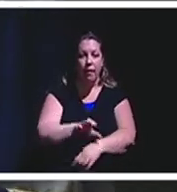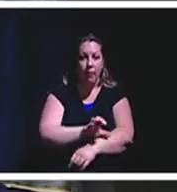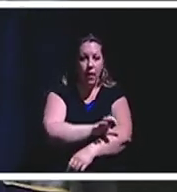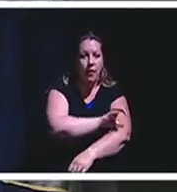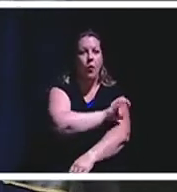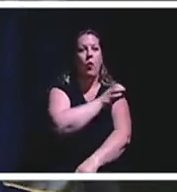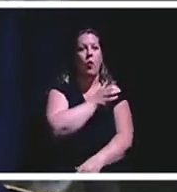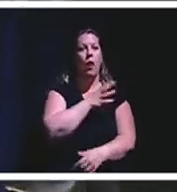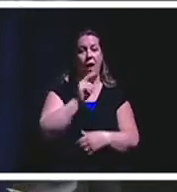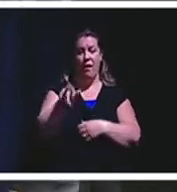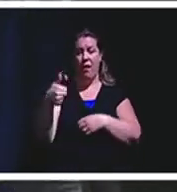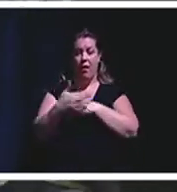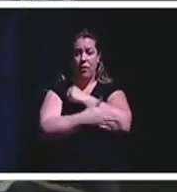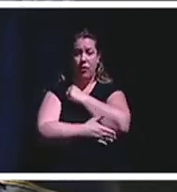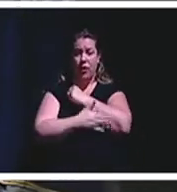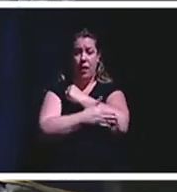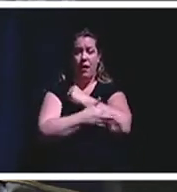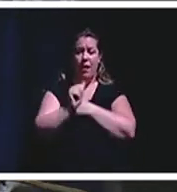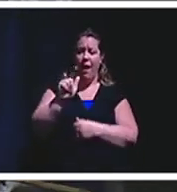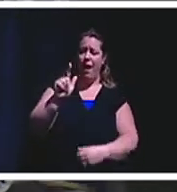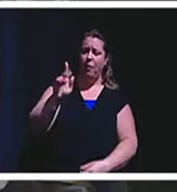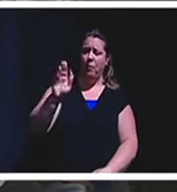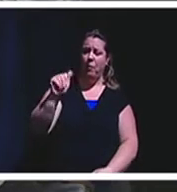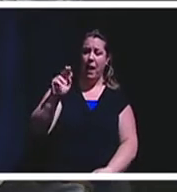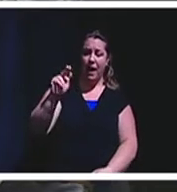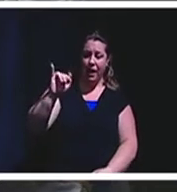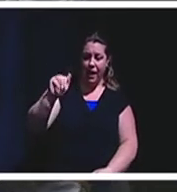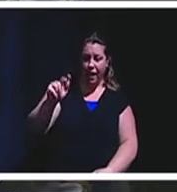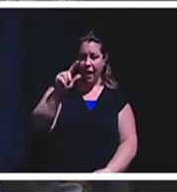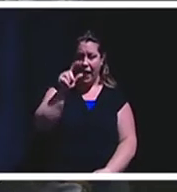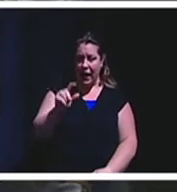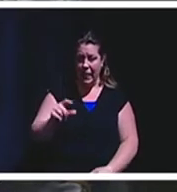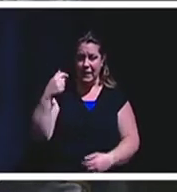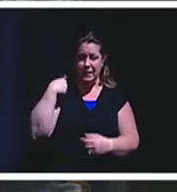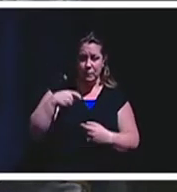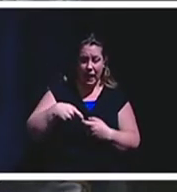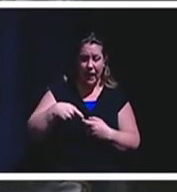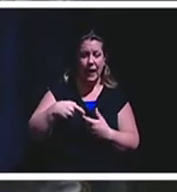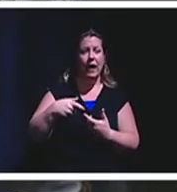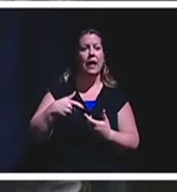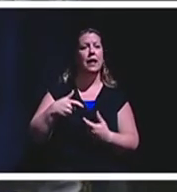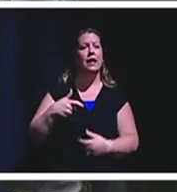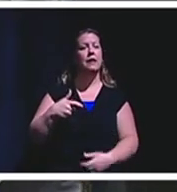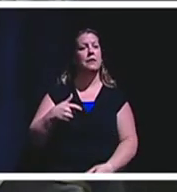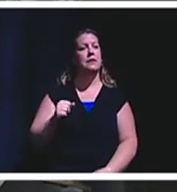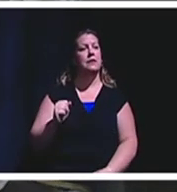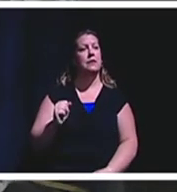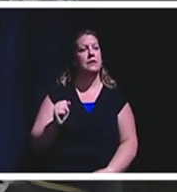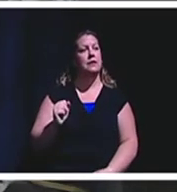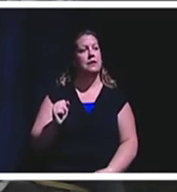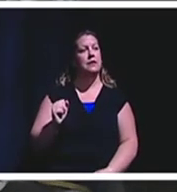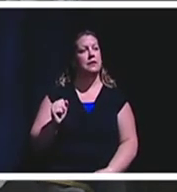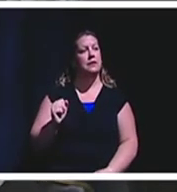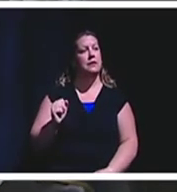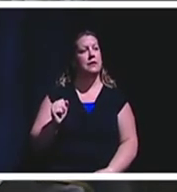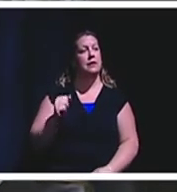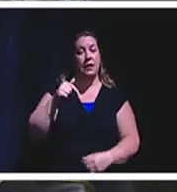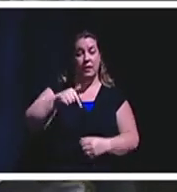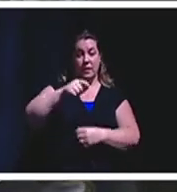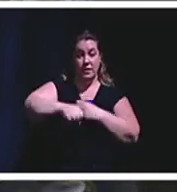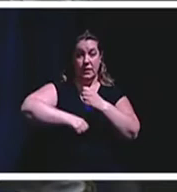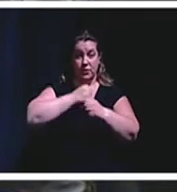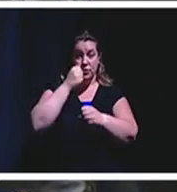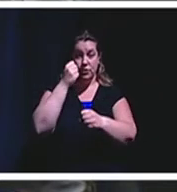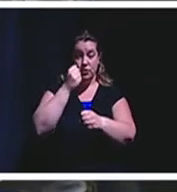as far away as Albania, Italy, Spain. This year's NSU's